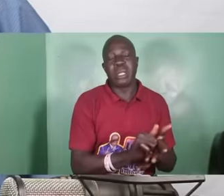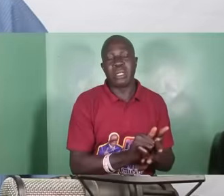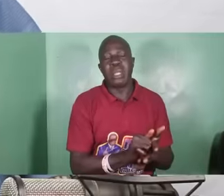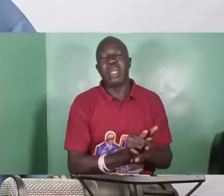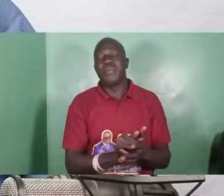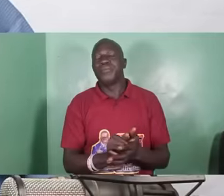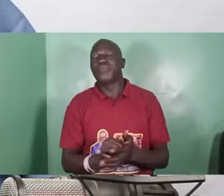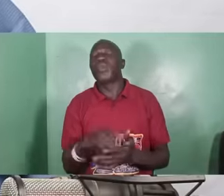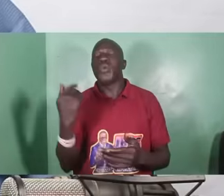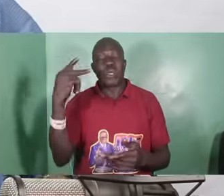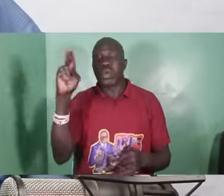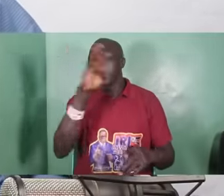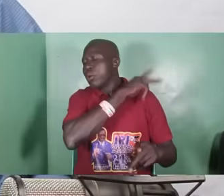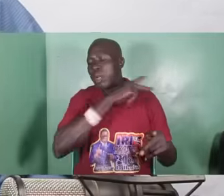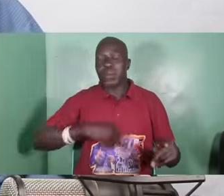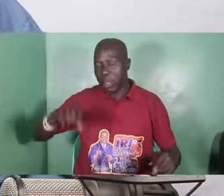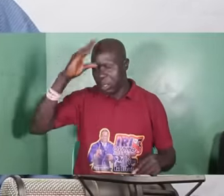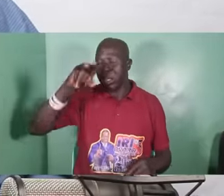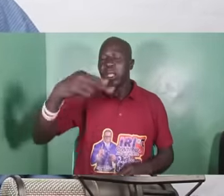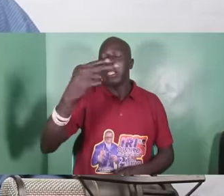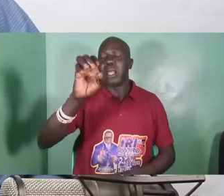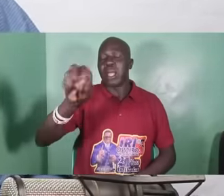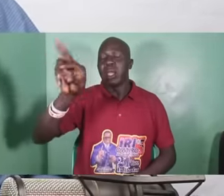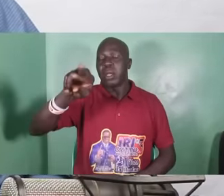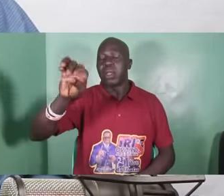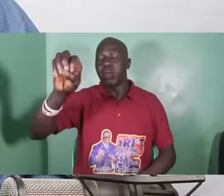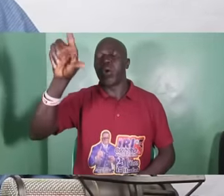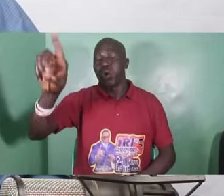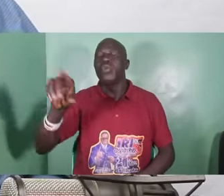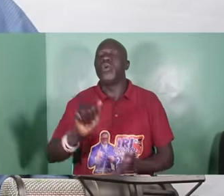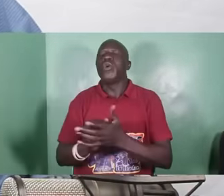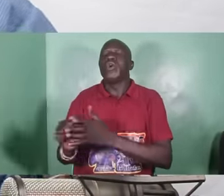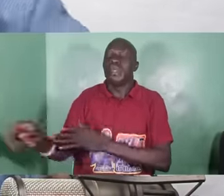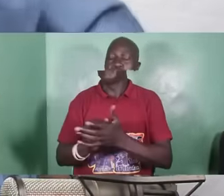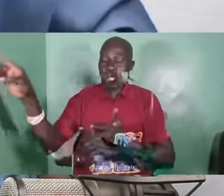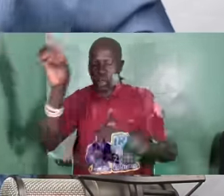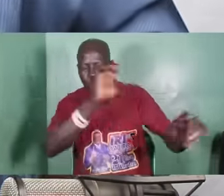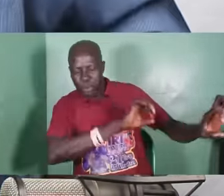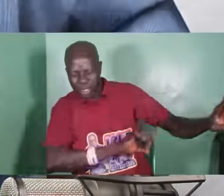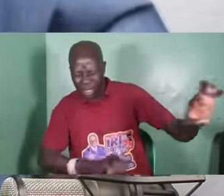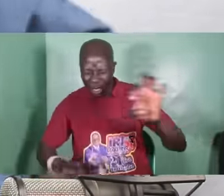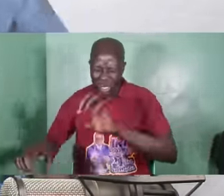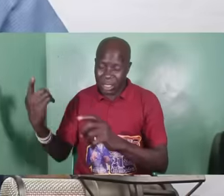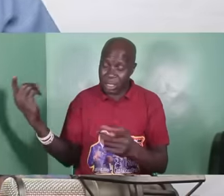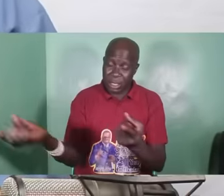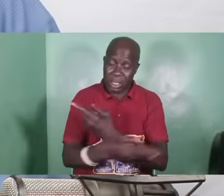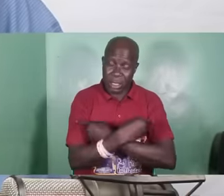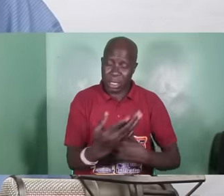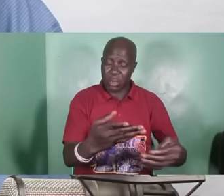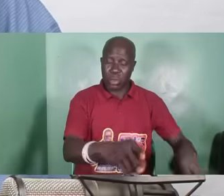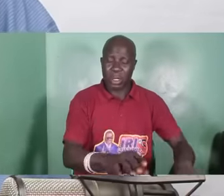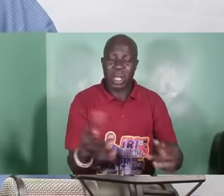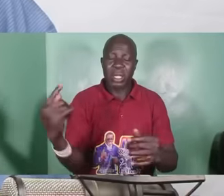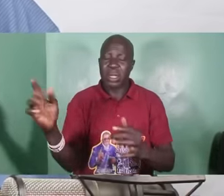feel like an Herod. We call a man Herod. Herod. Do a lot of things. But the day will die. And the